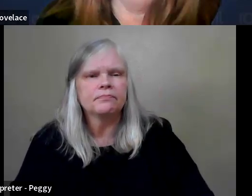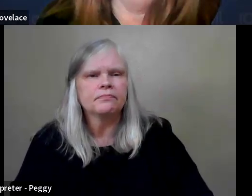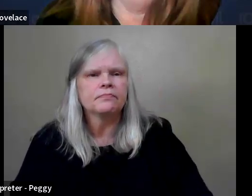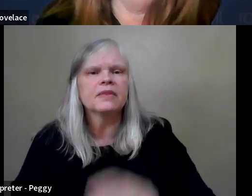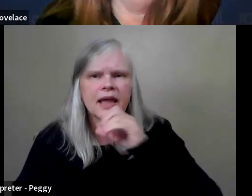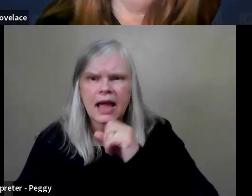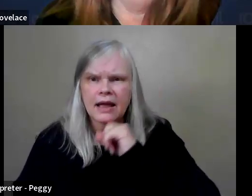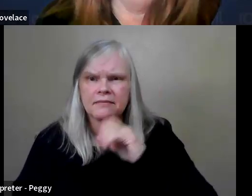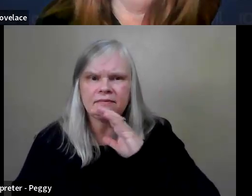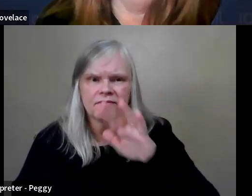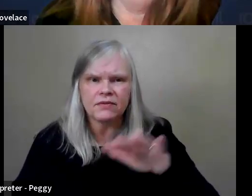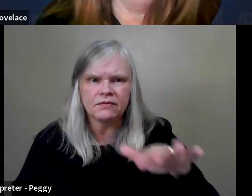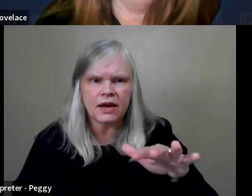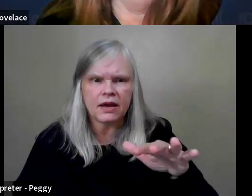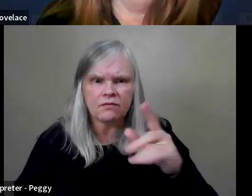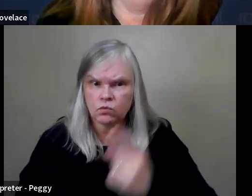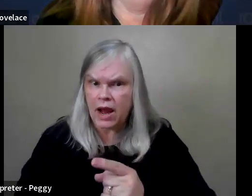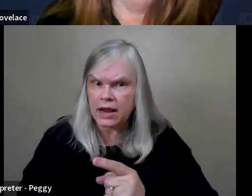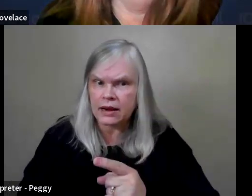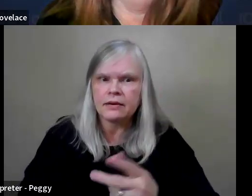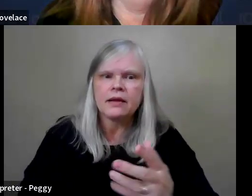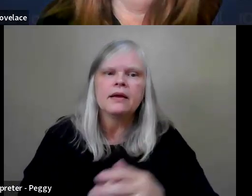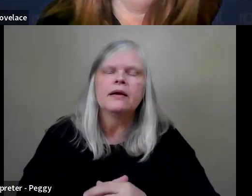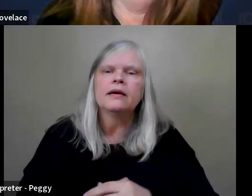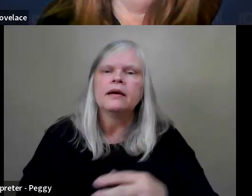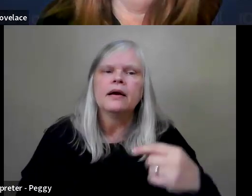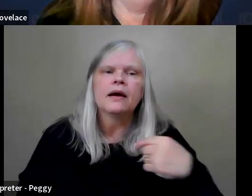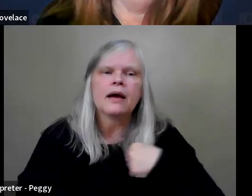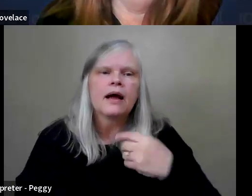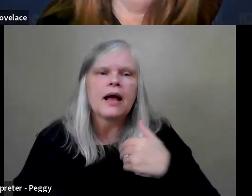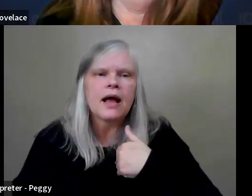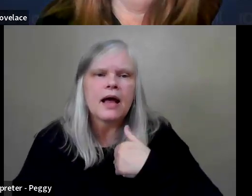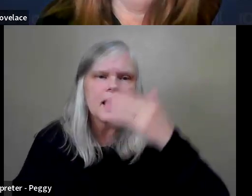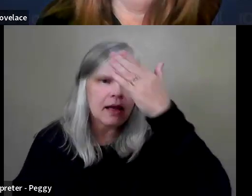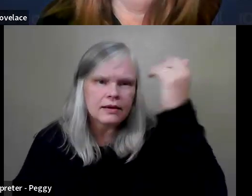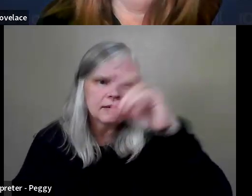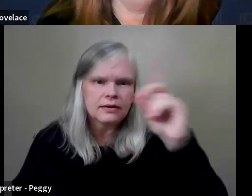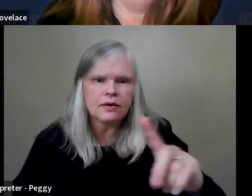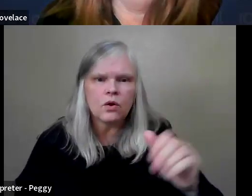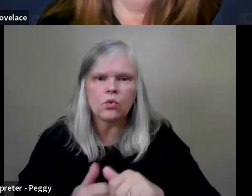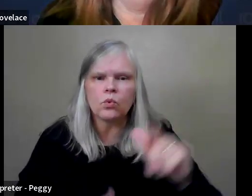55 years old, right? And I have dementia with Lewy bodies.